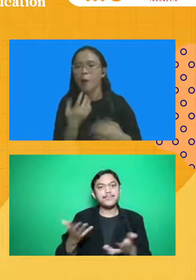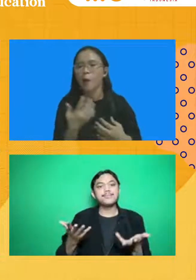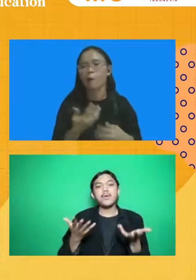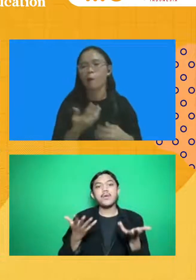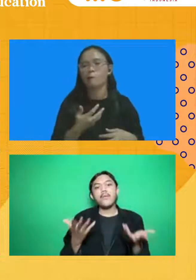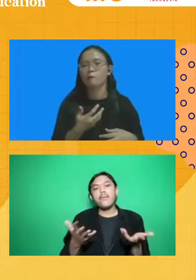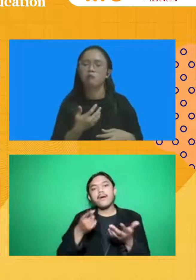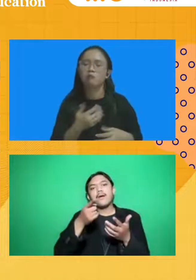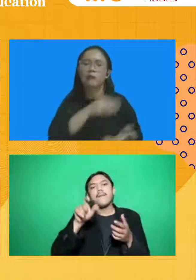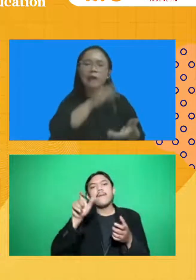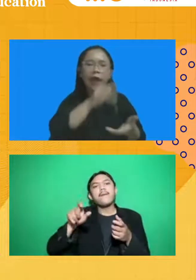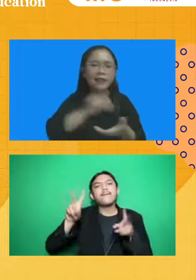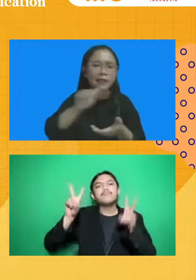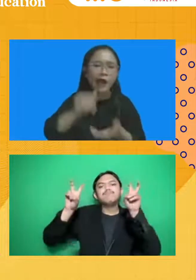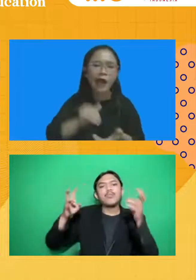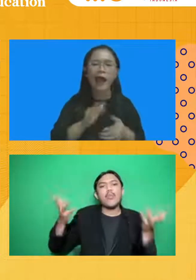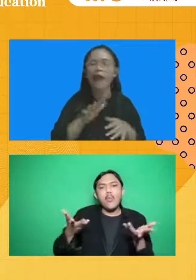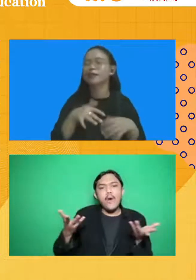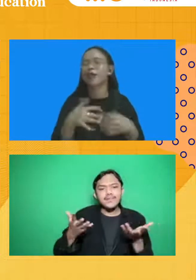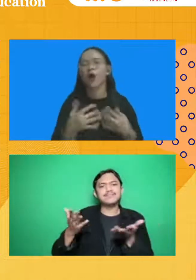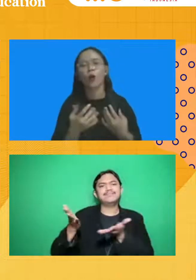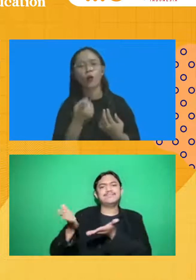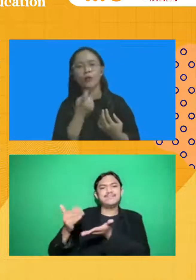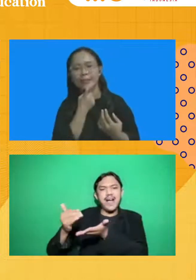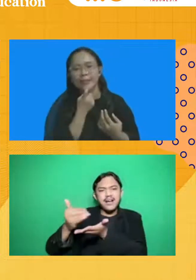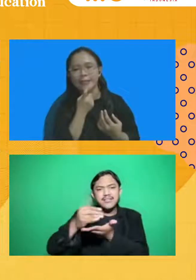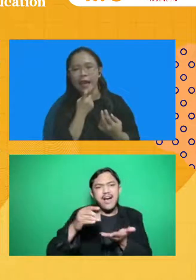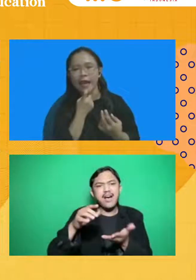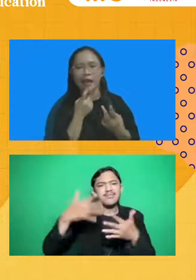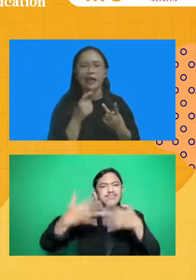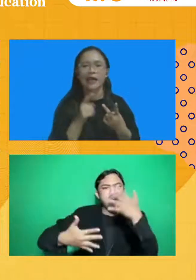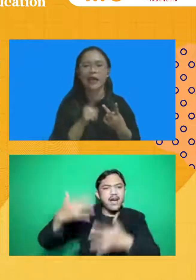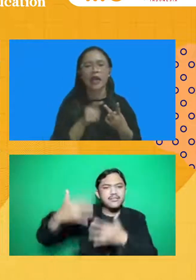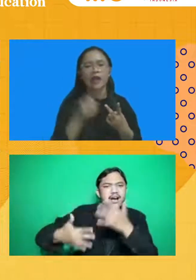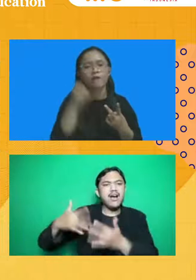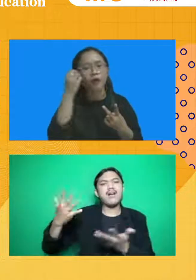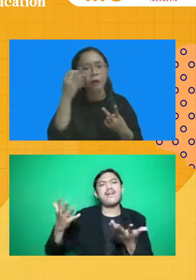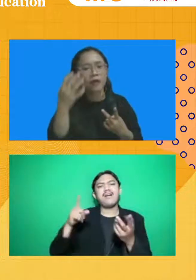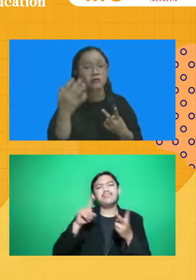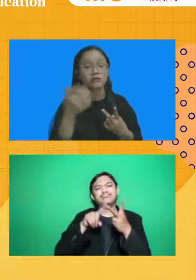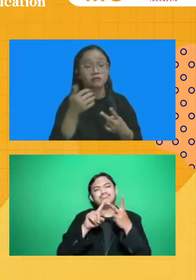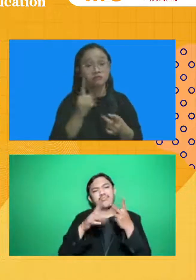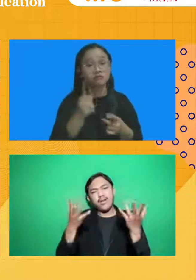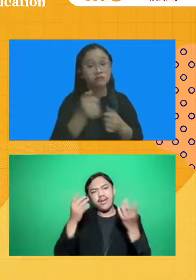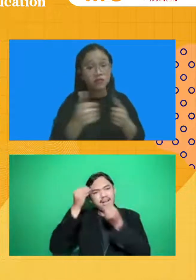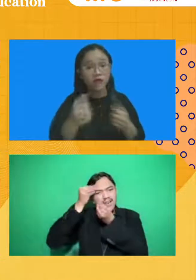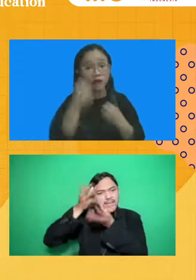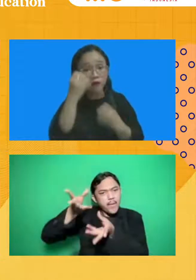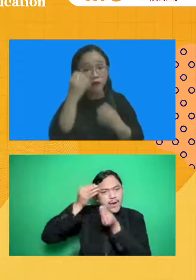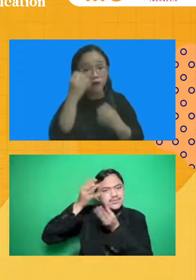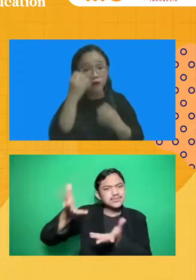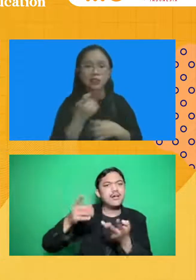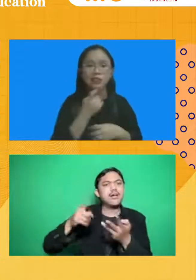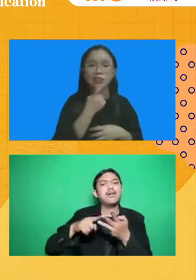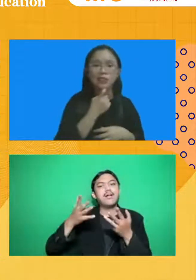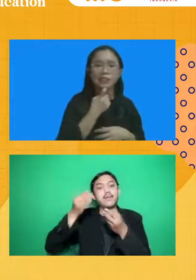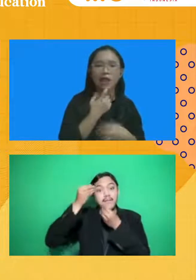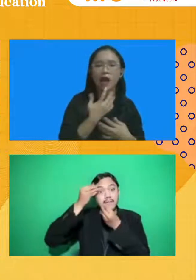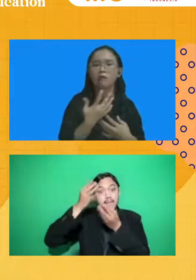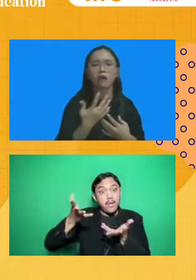room discussion. And also it is very informative, and we have a lot of activities and we have a lot of topics to